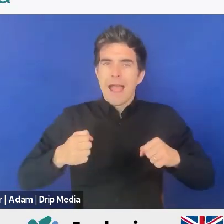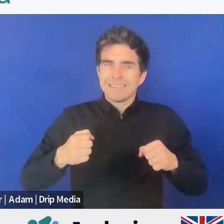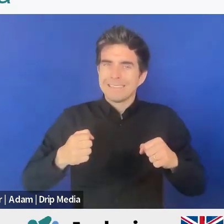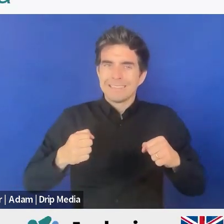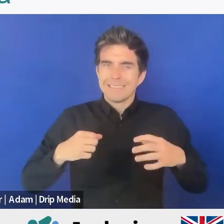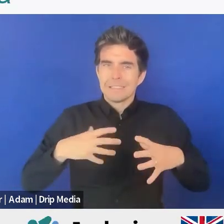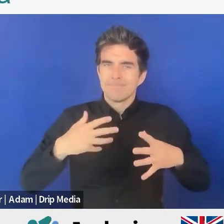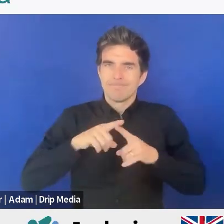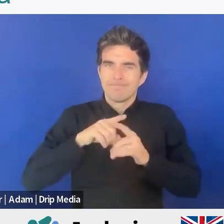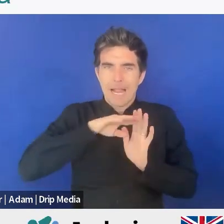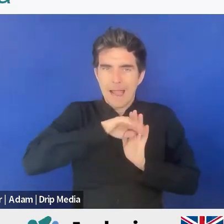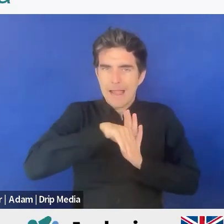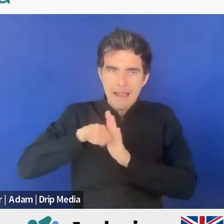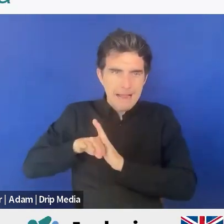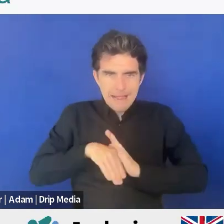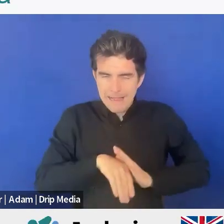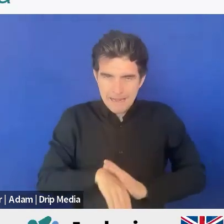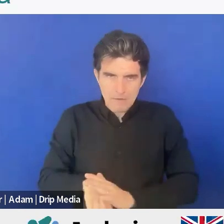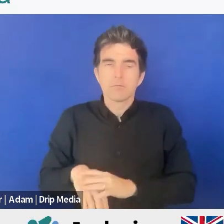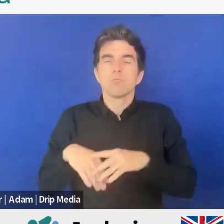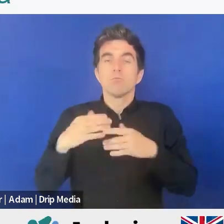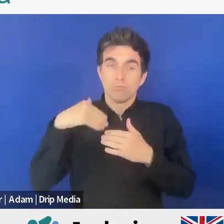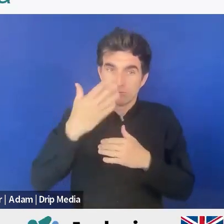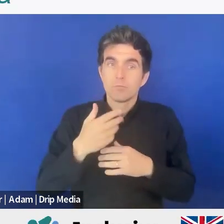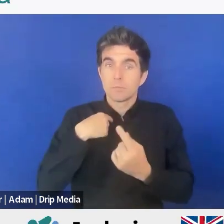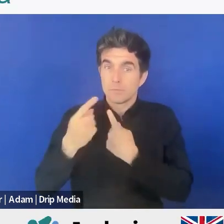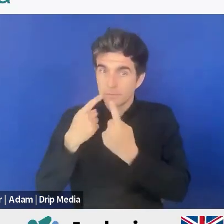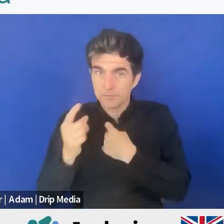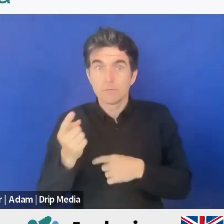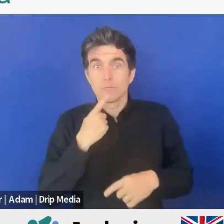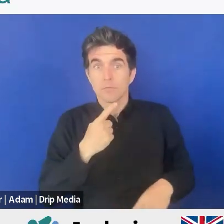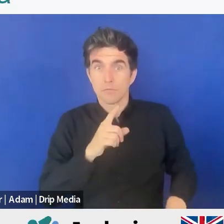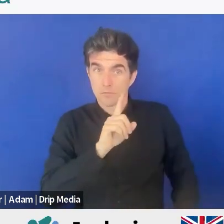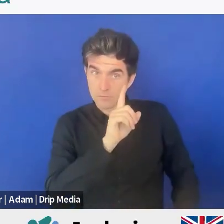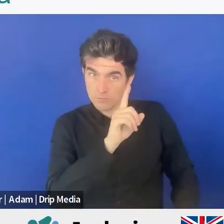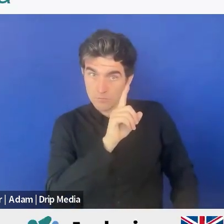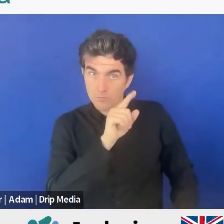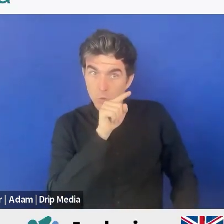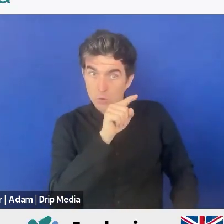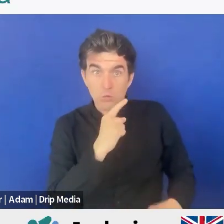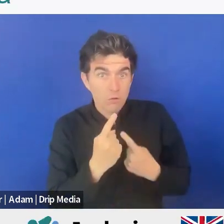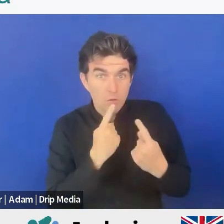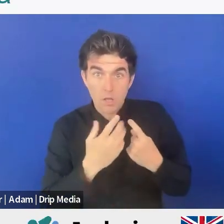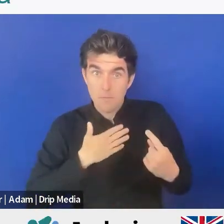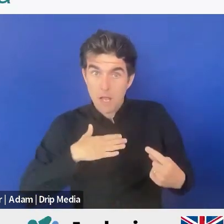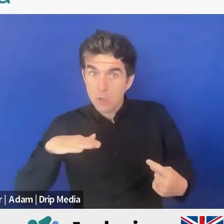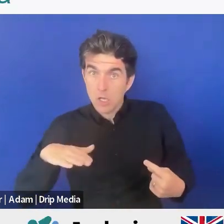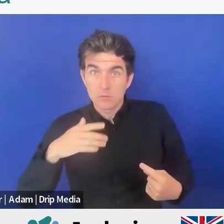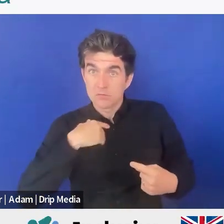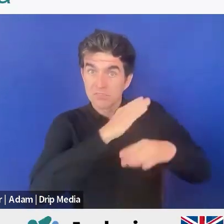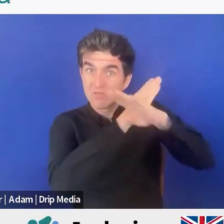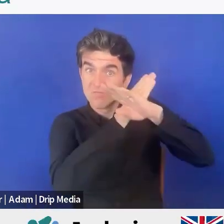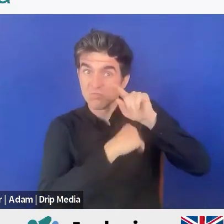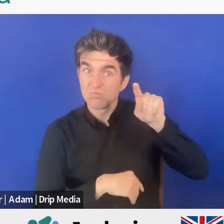it is not the unusual, because she had it is the deeply rooted stigma in